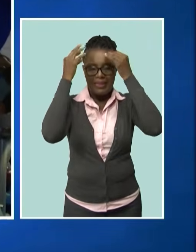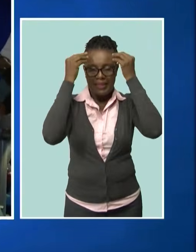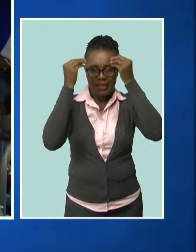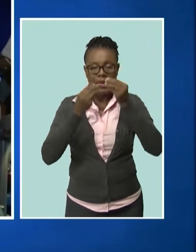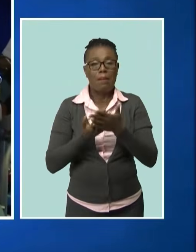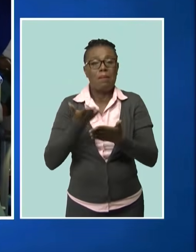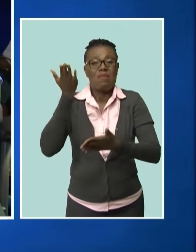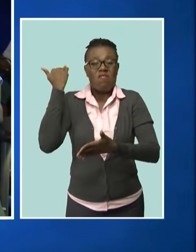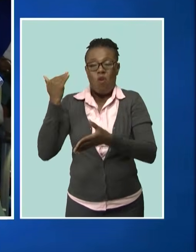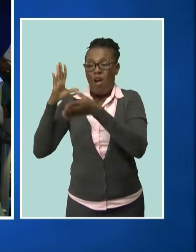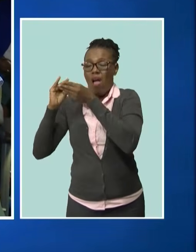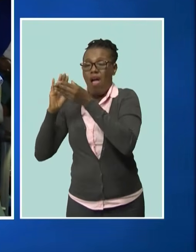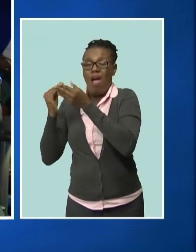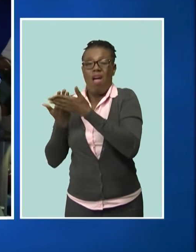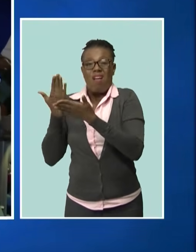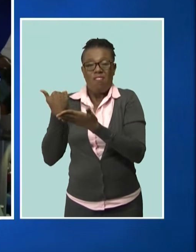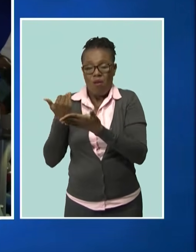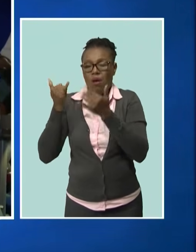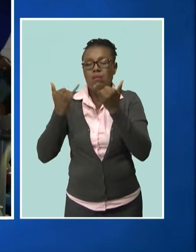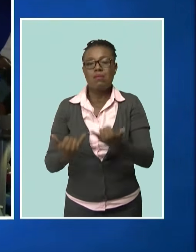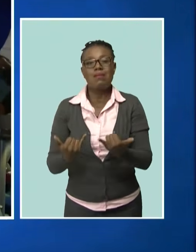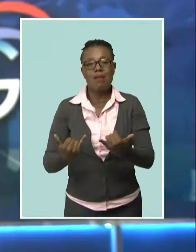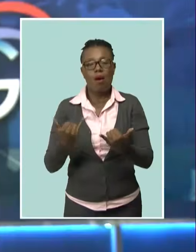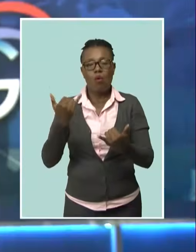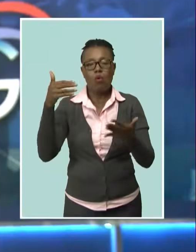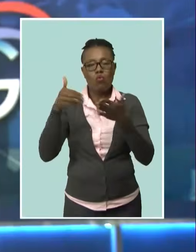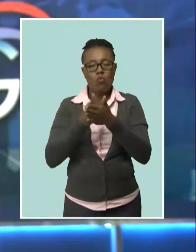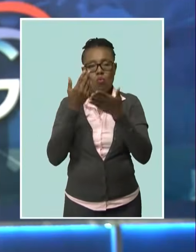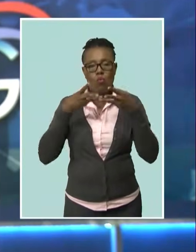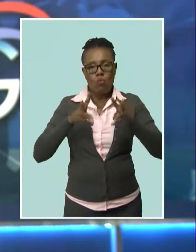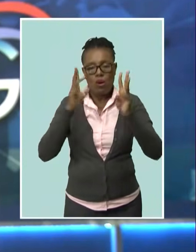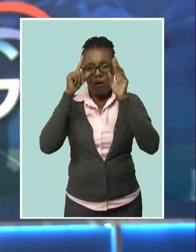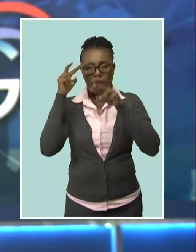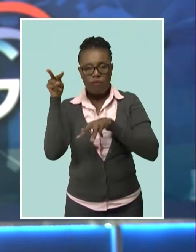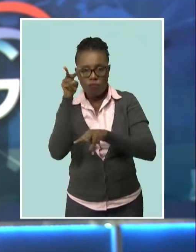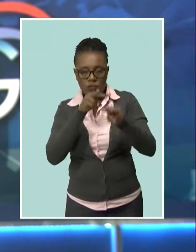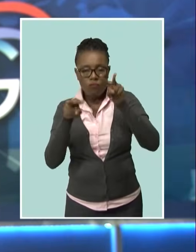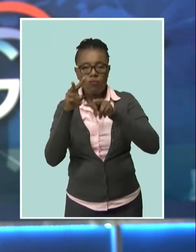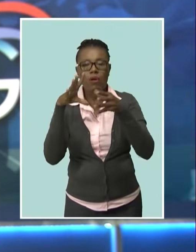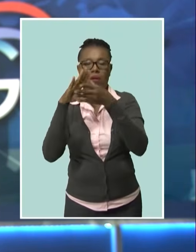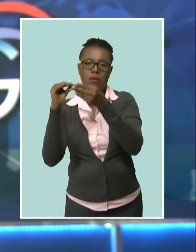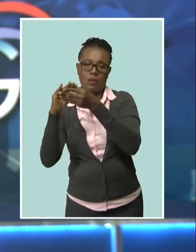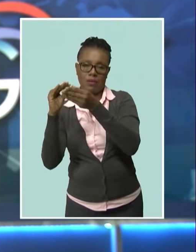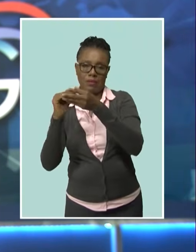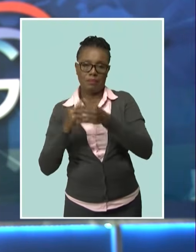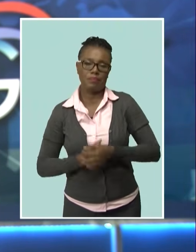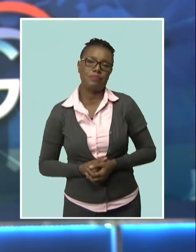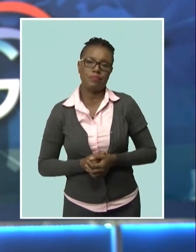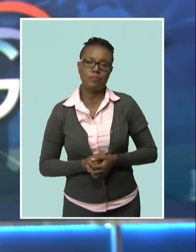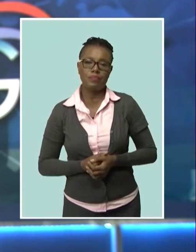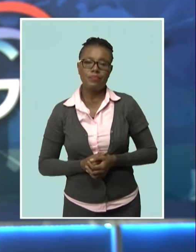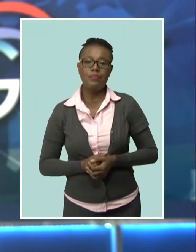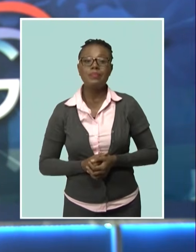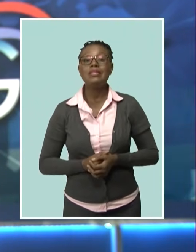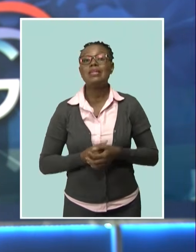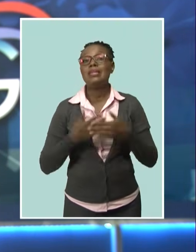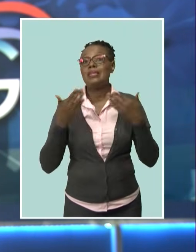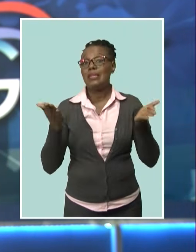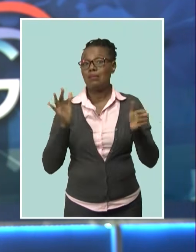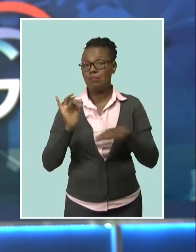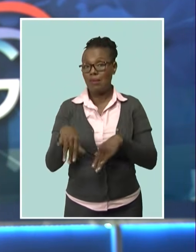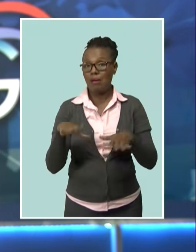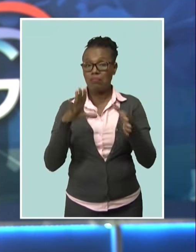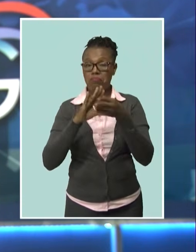conversation. Deanza Roberts, CBC News. Now, beyond the speeches at that National Library Service hosted